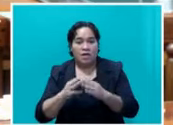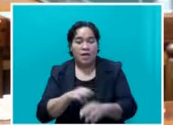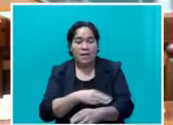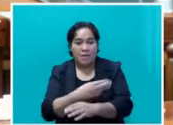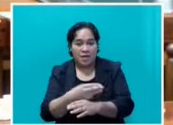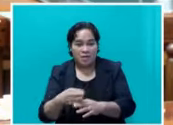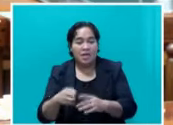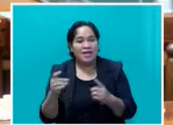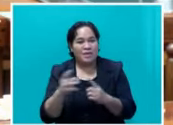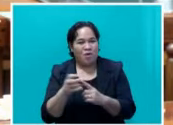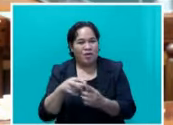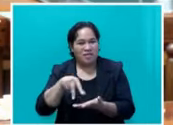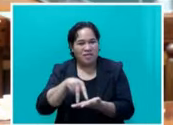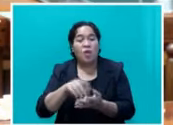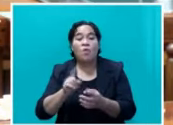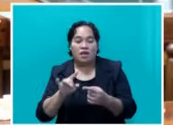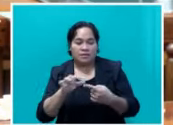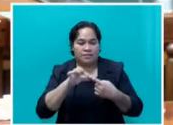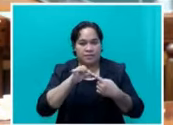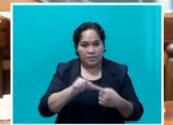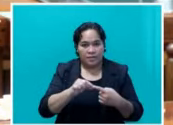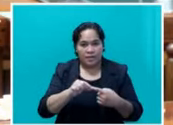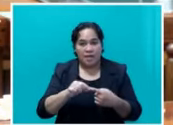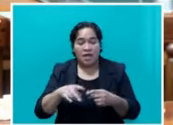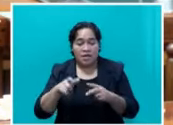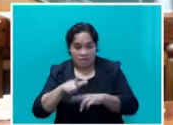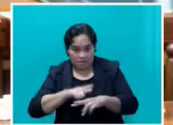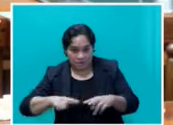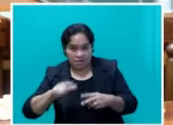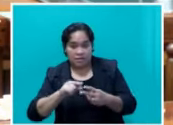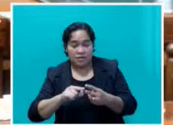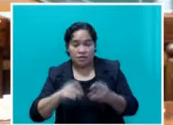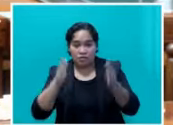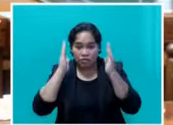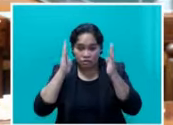the three-legged stool, which is the Vanua, the Lotu, and the Matanitu.